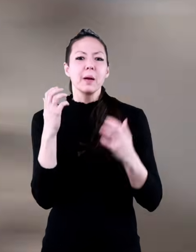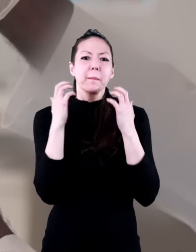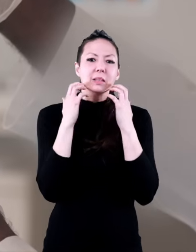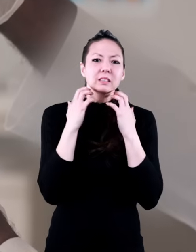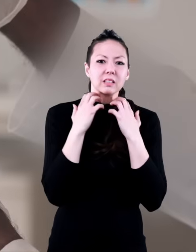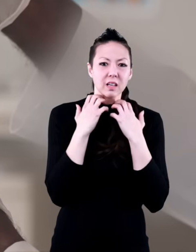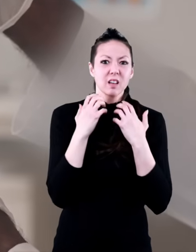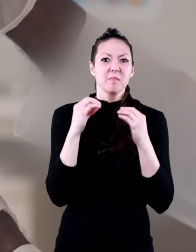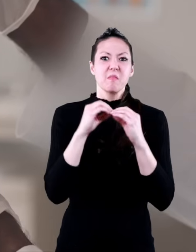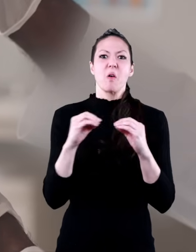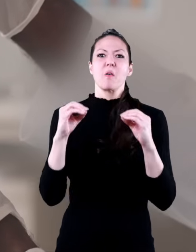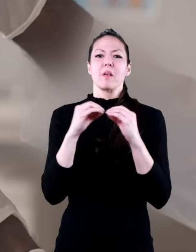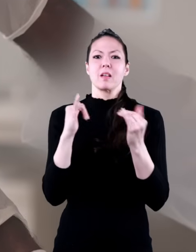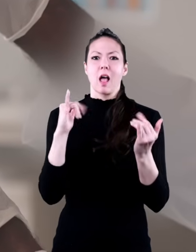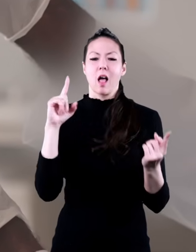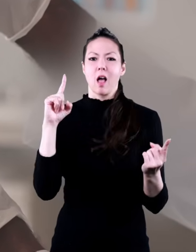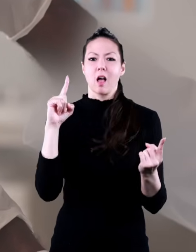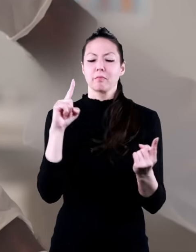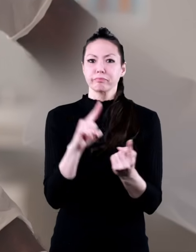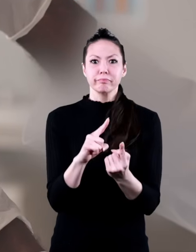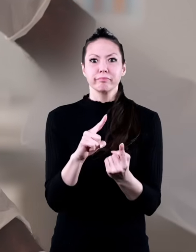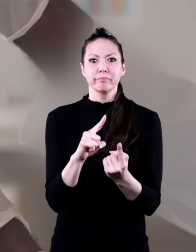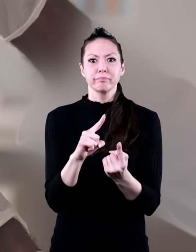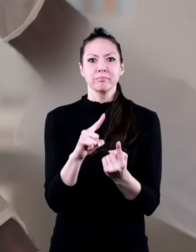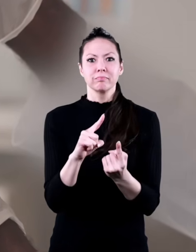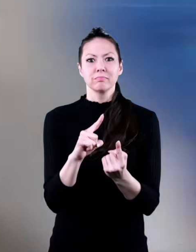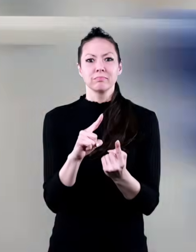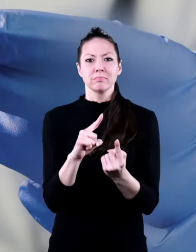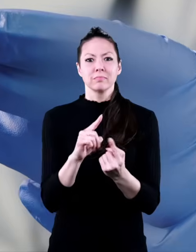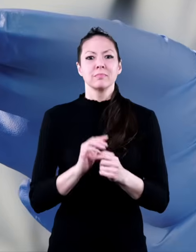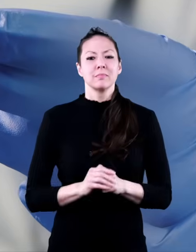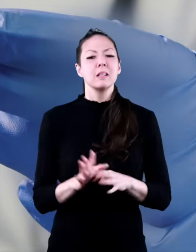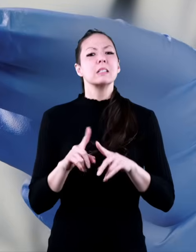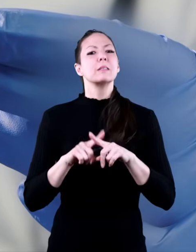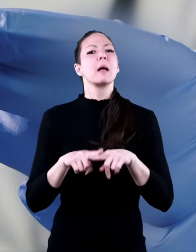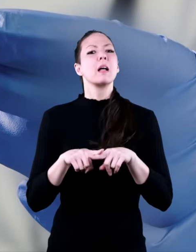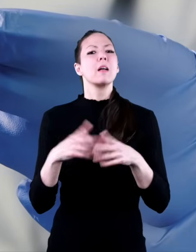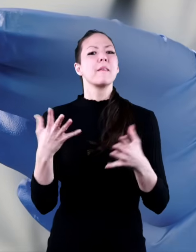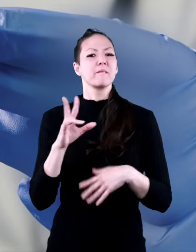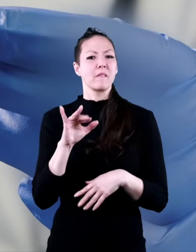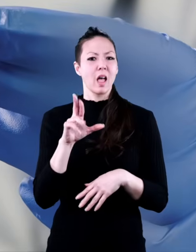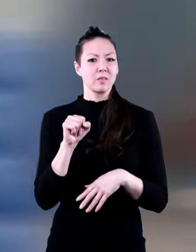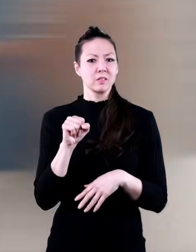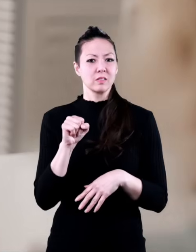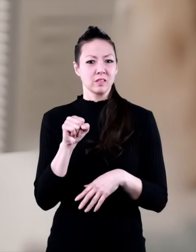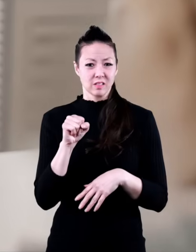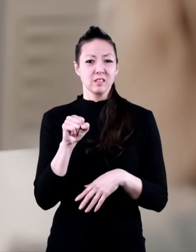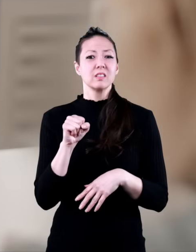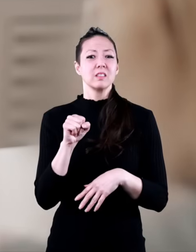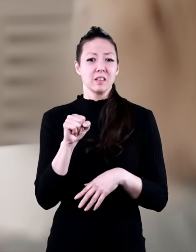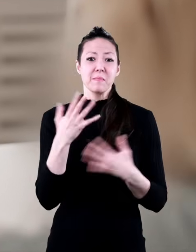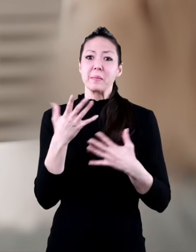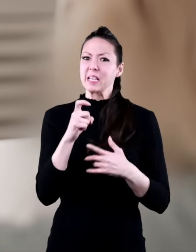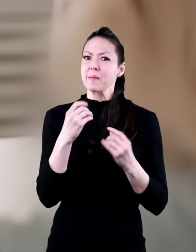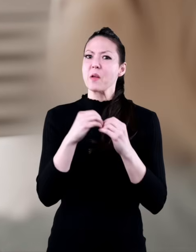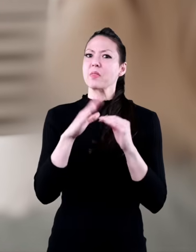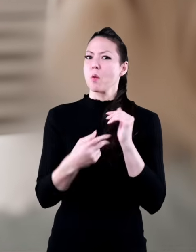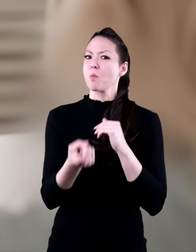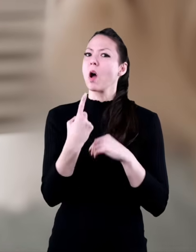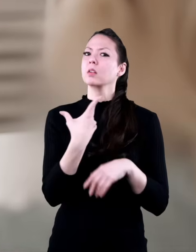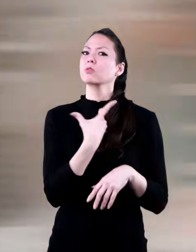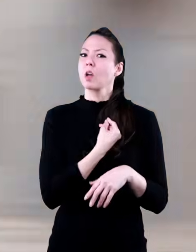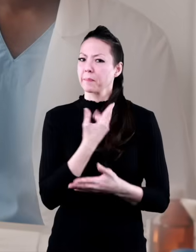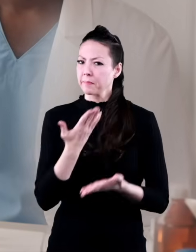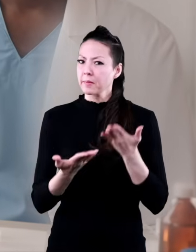pox have become more and more rare depending on the virus you may need more than one